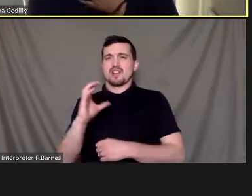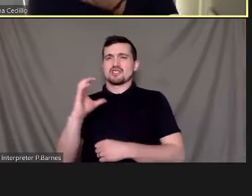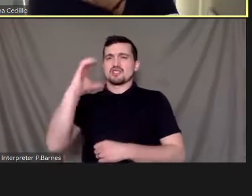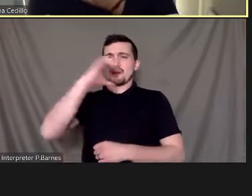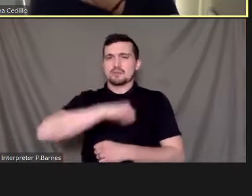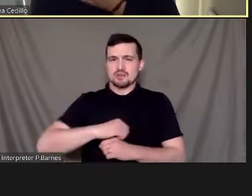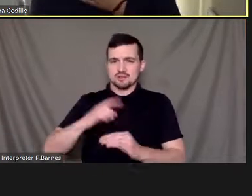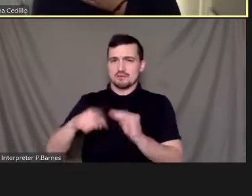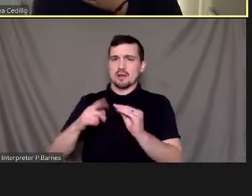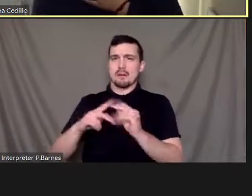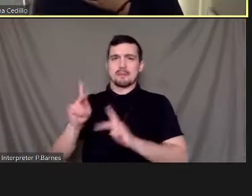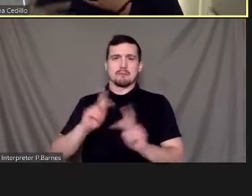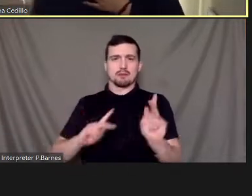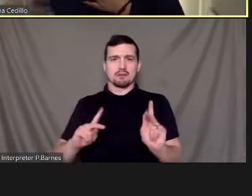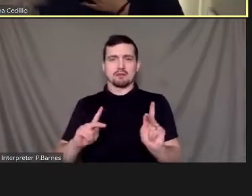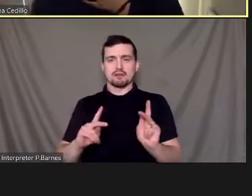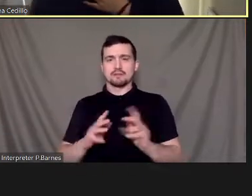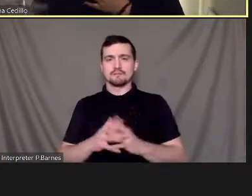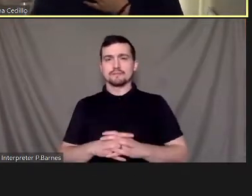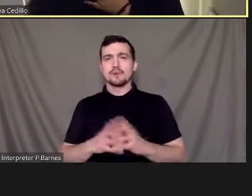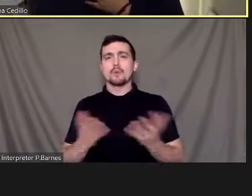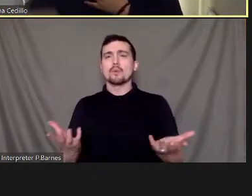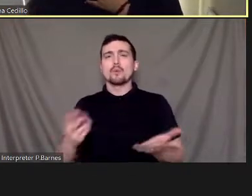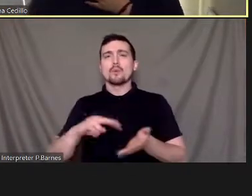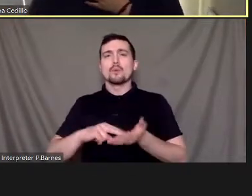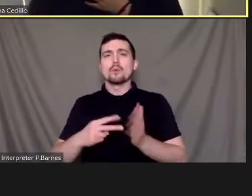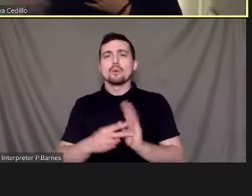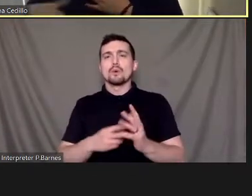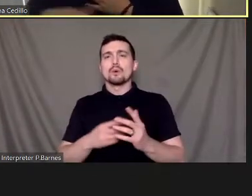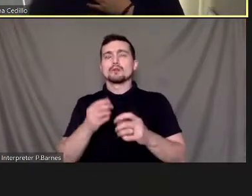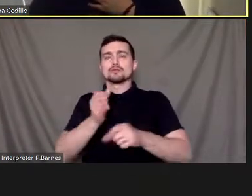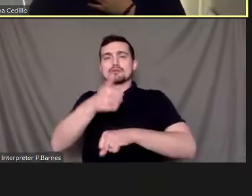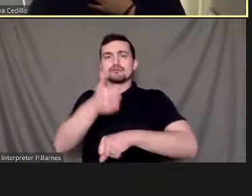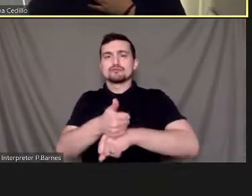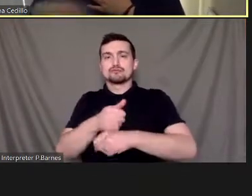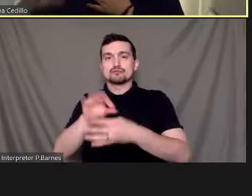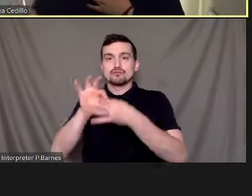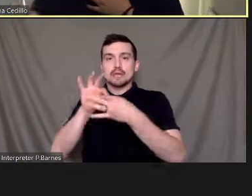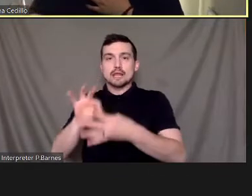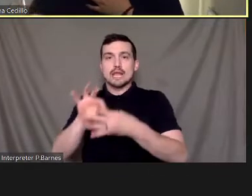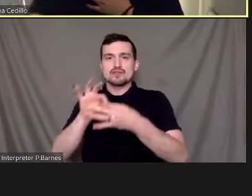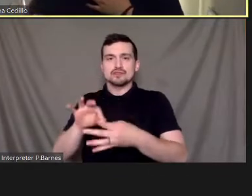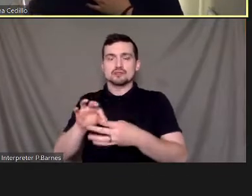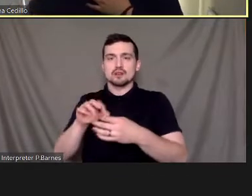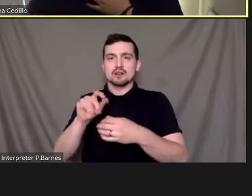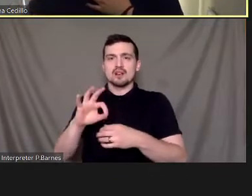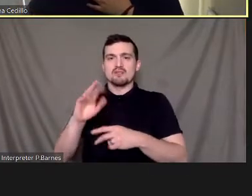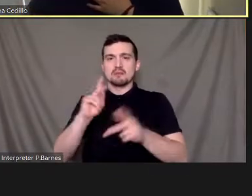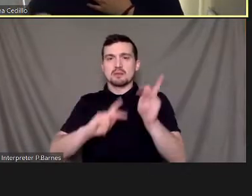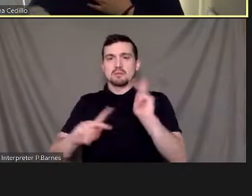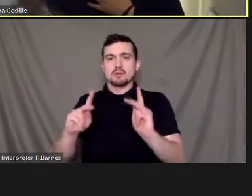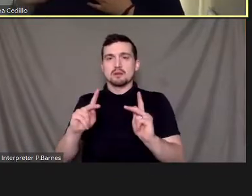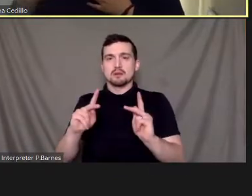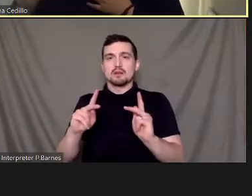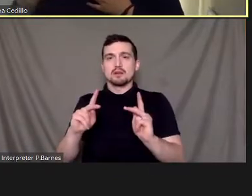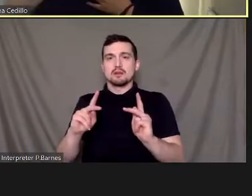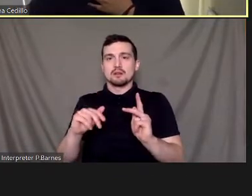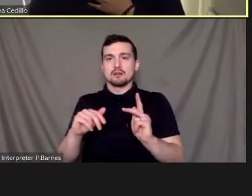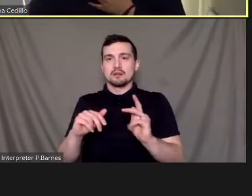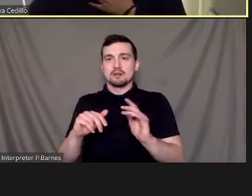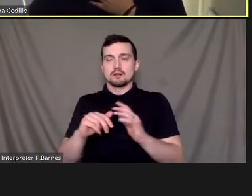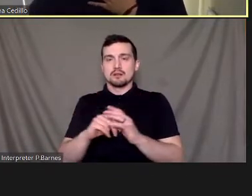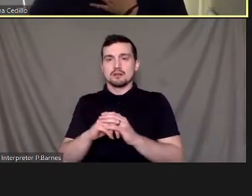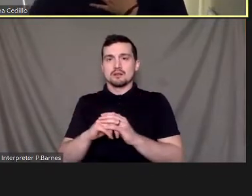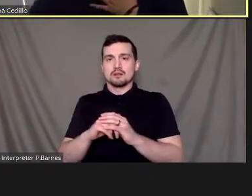this. What does it mean to make relations of people rather than to just make them the